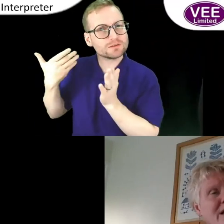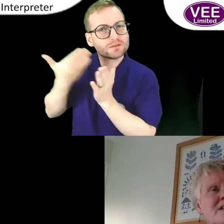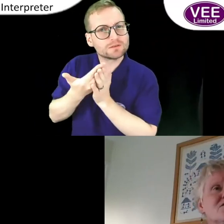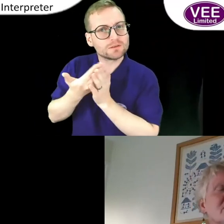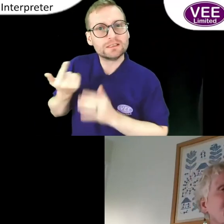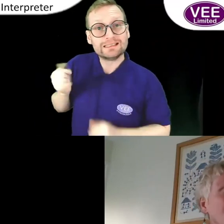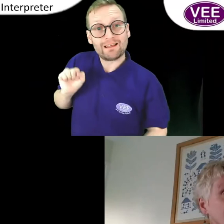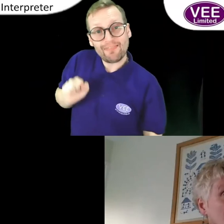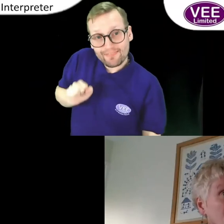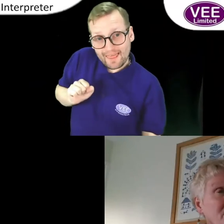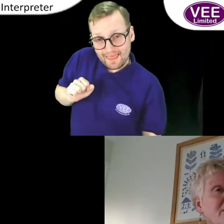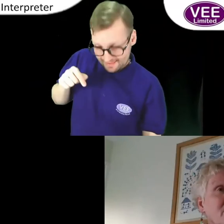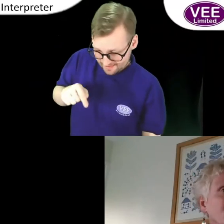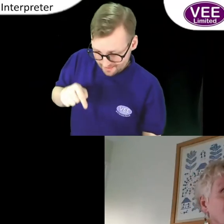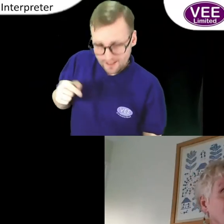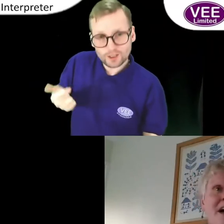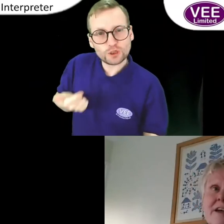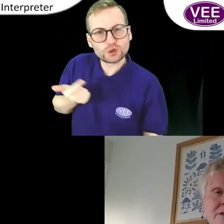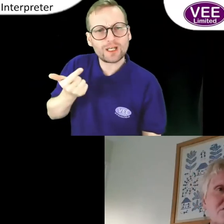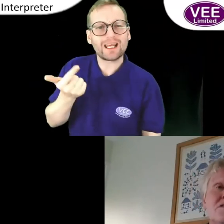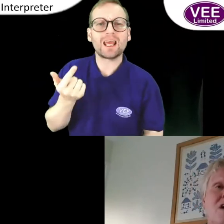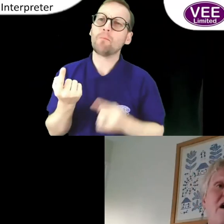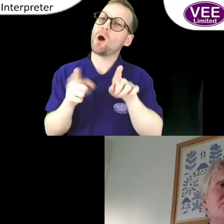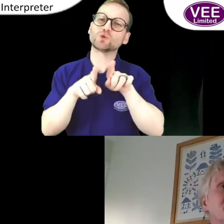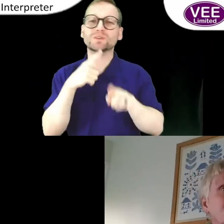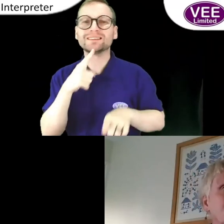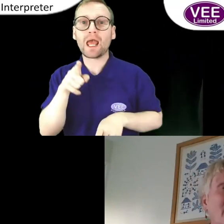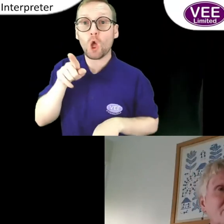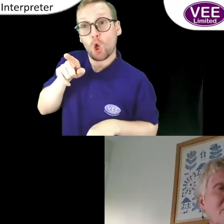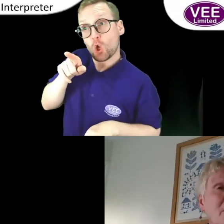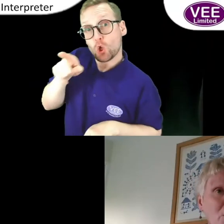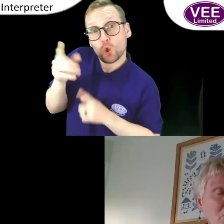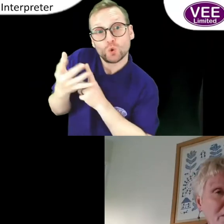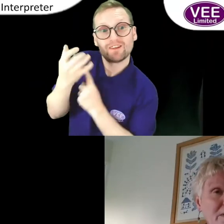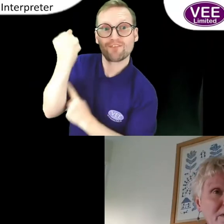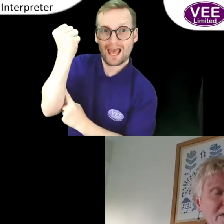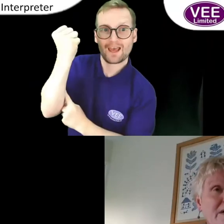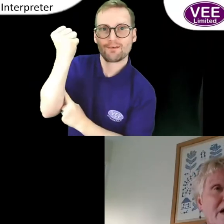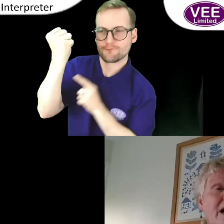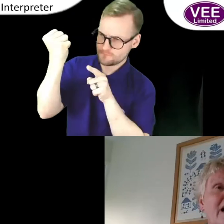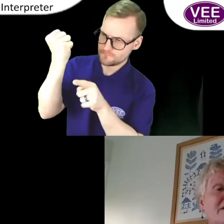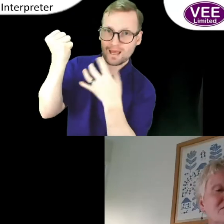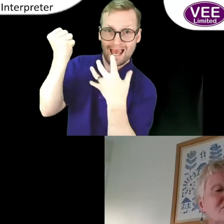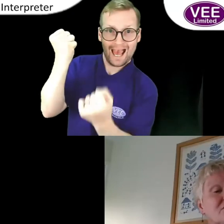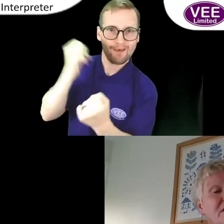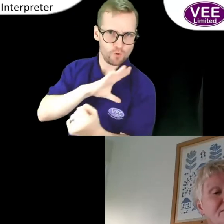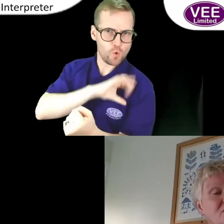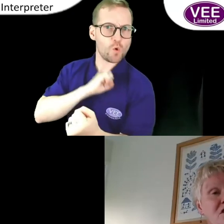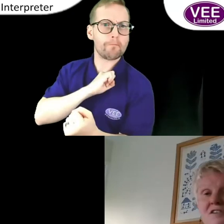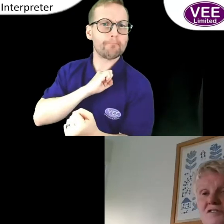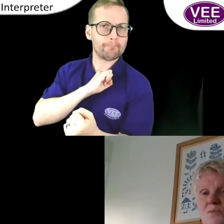as well as something to say, you survived, you have hope. And